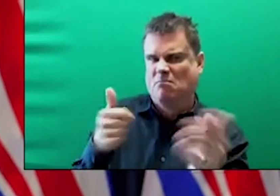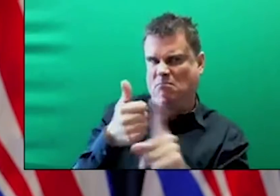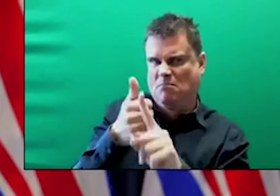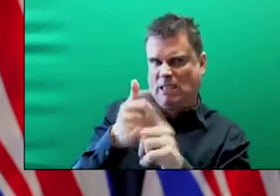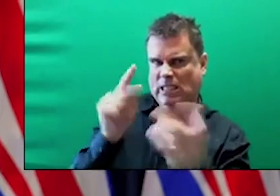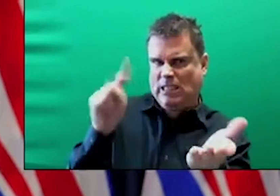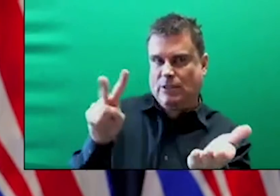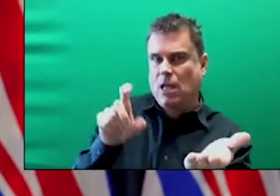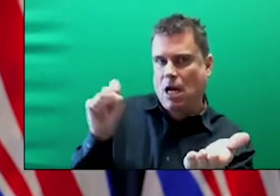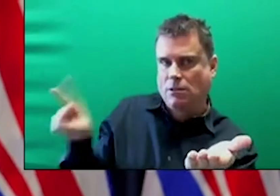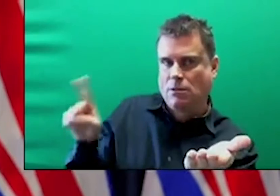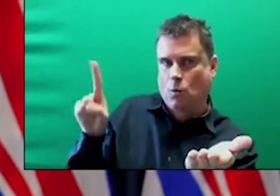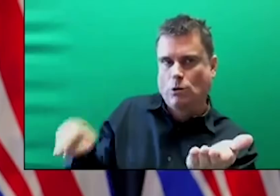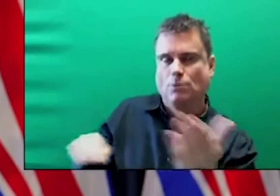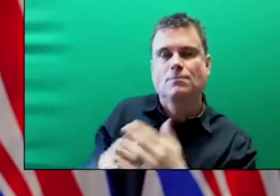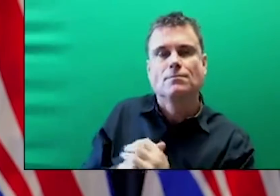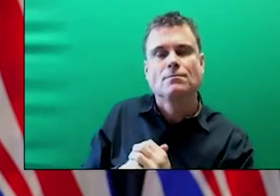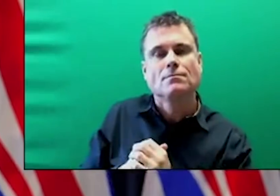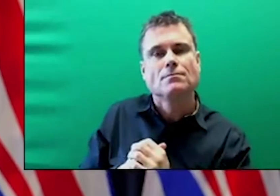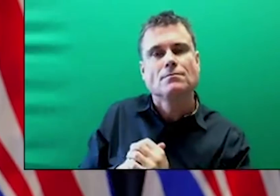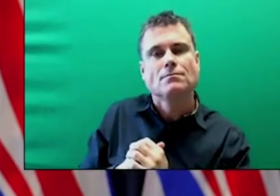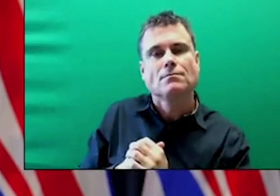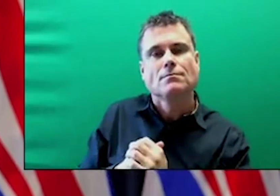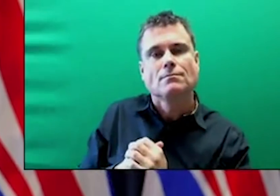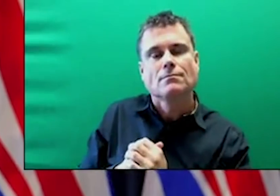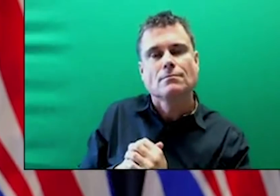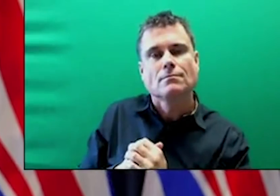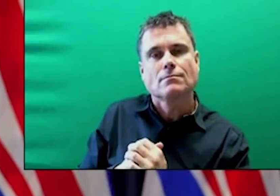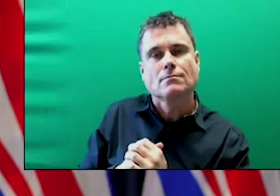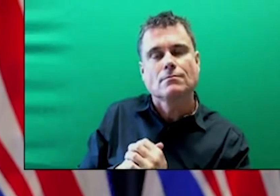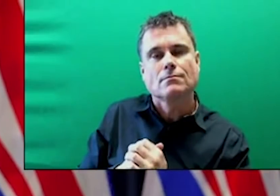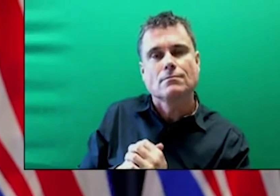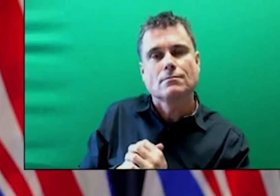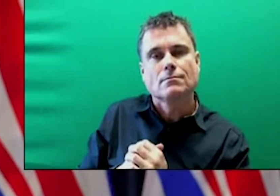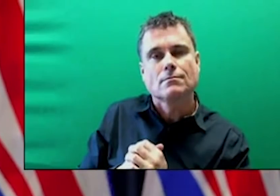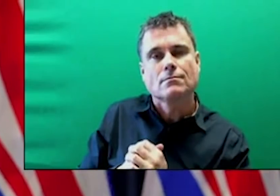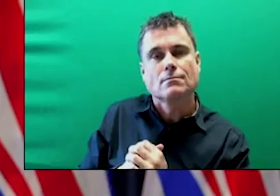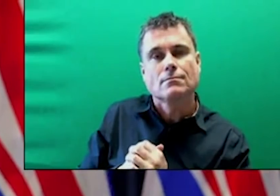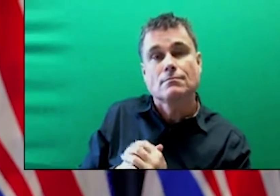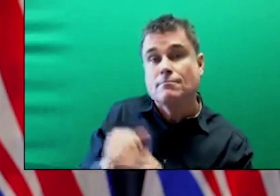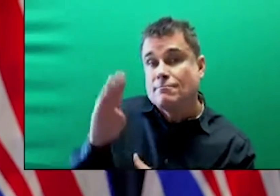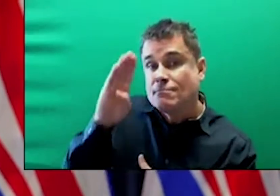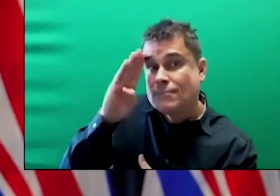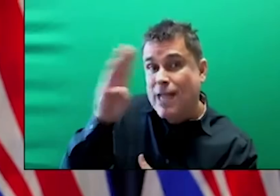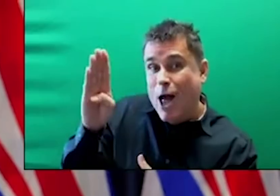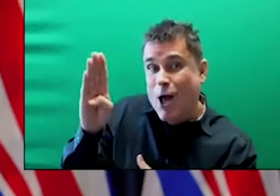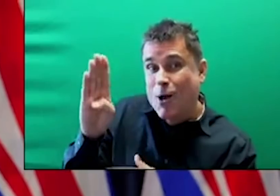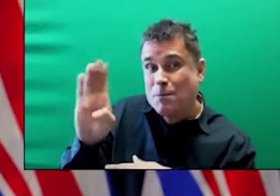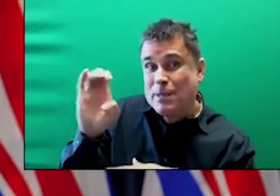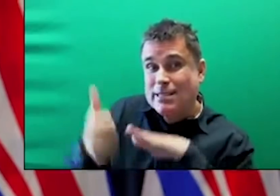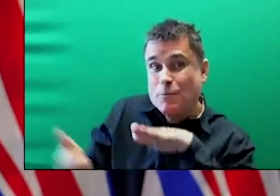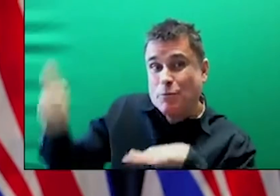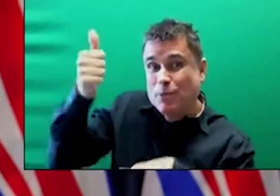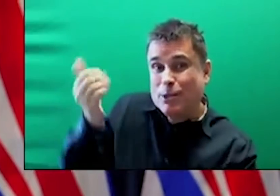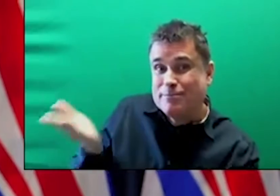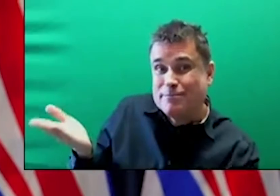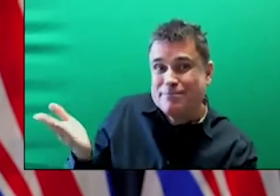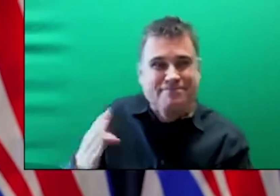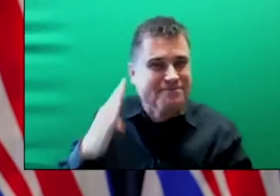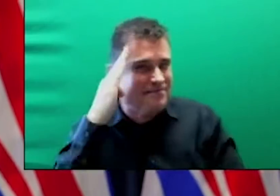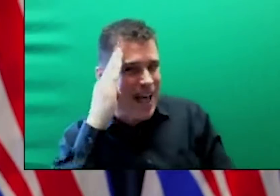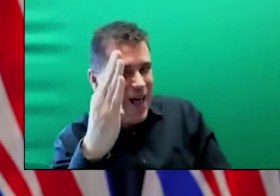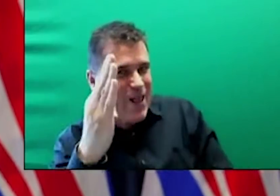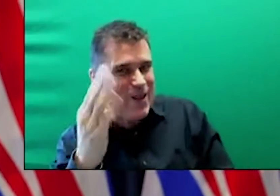say we won't go in that direction, but the differences between Manitoba and British Columbia, I think, are obvious to most people. There are